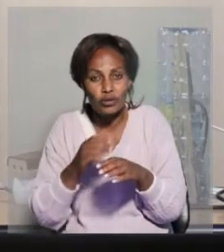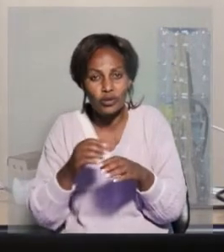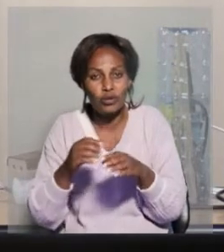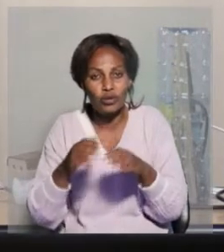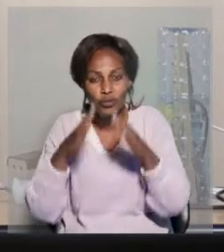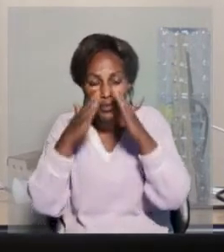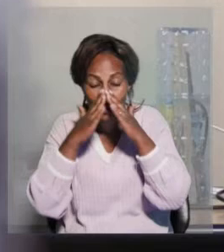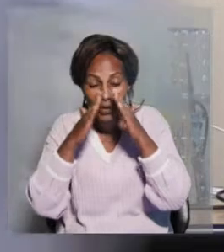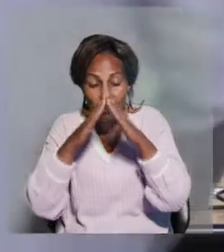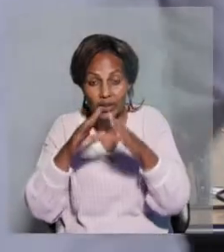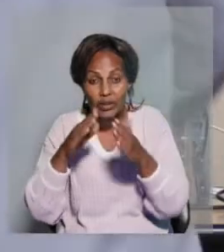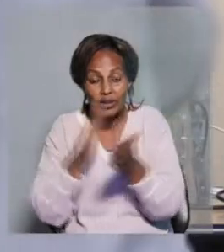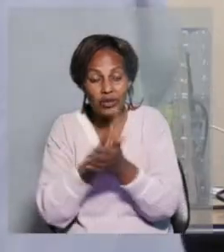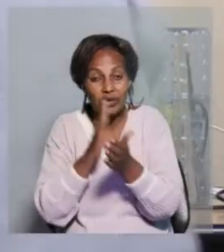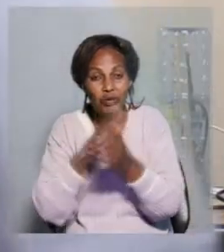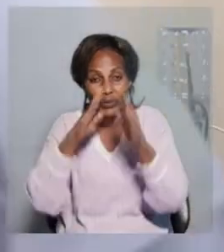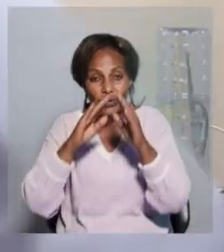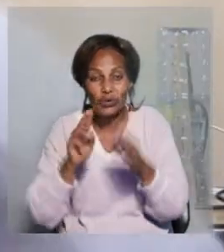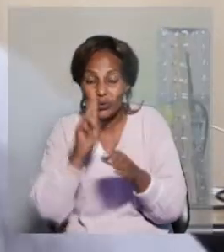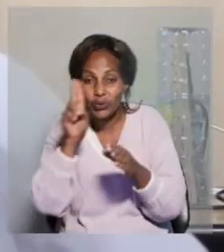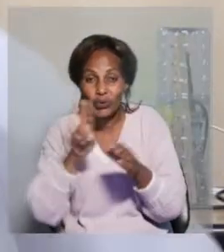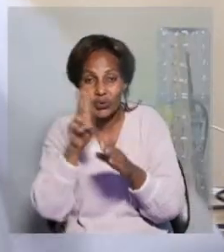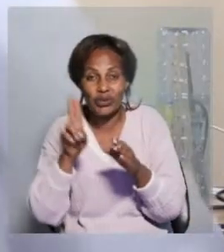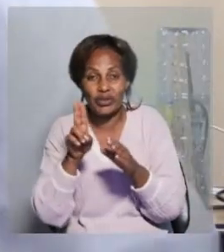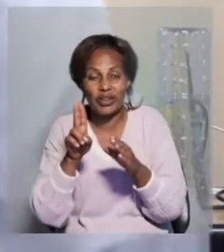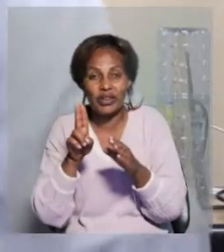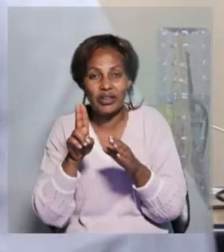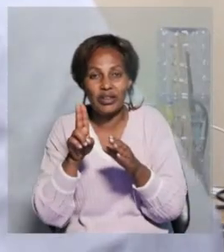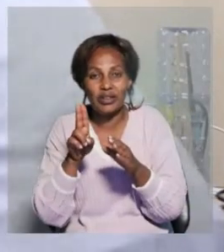paper, tissue paper.